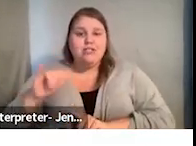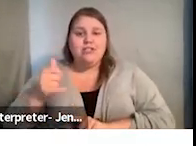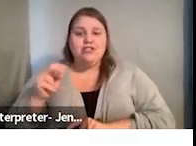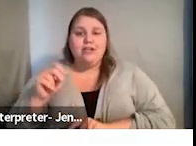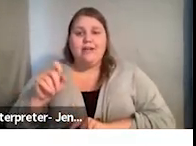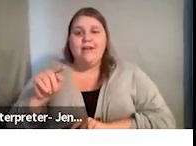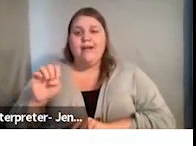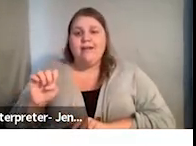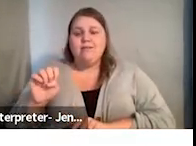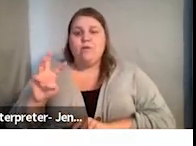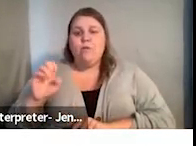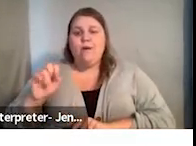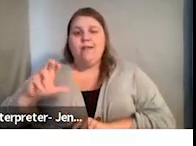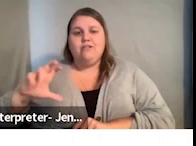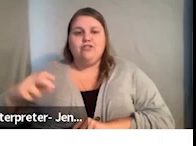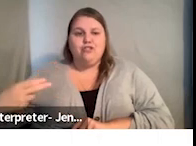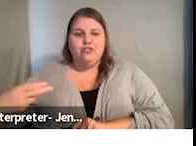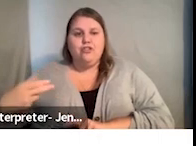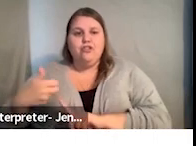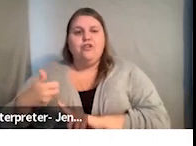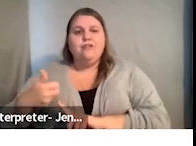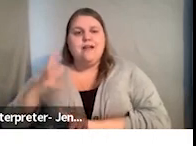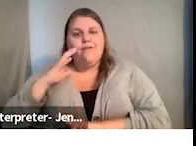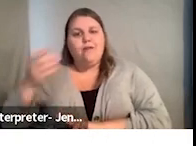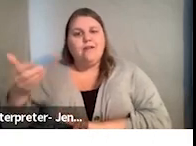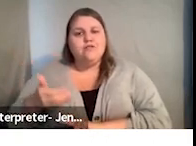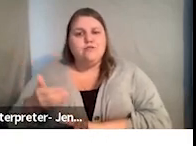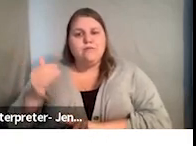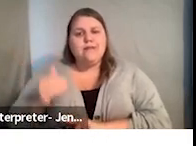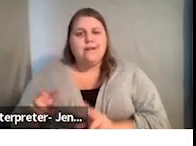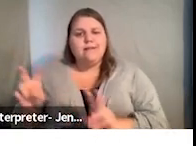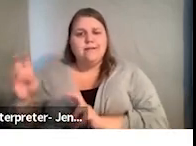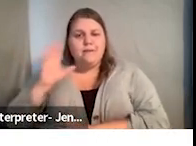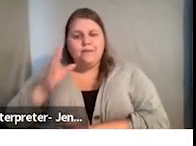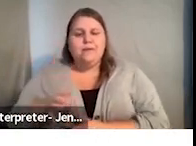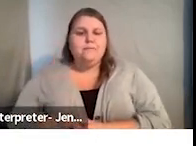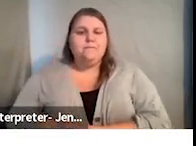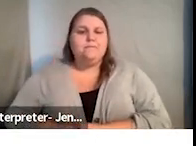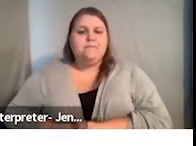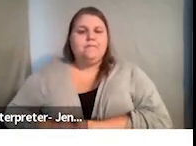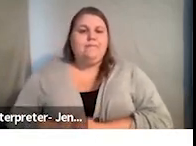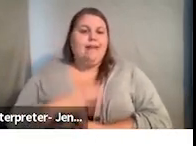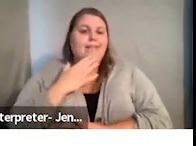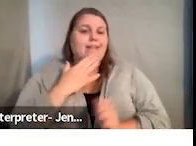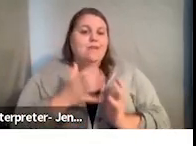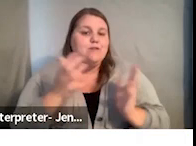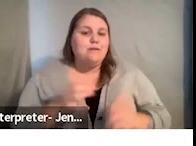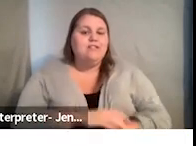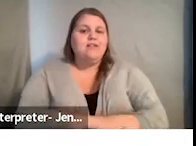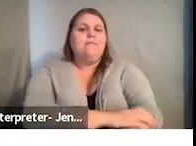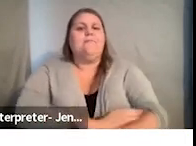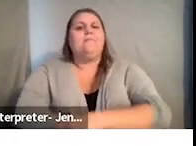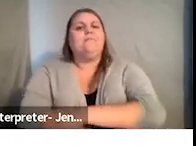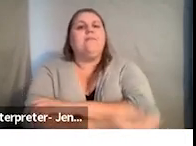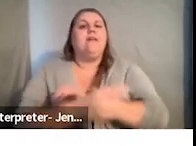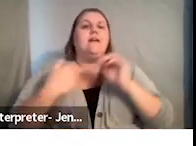Welsh, and she will be introducing our next topic. Thank you. Thanks so much. And just to clarify, Meredith, we